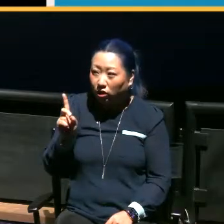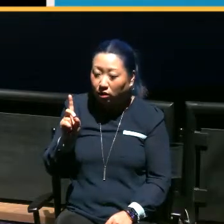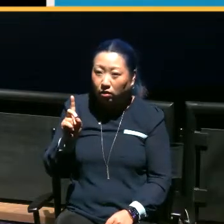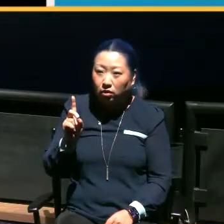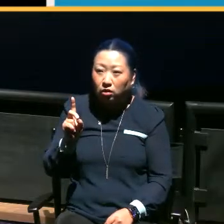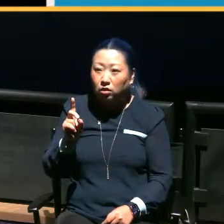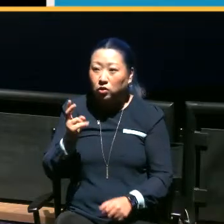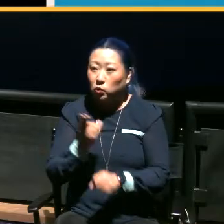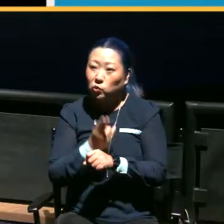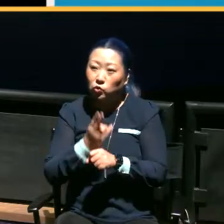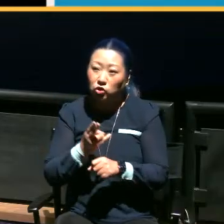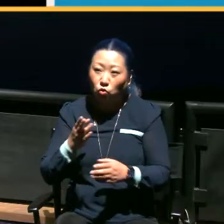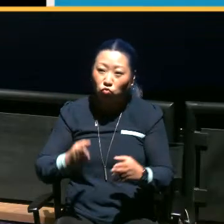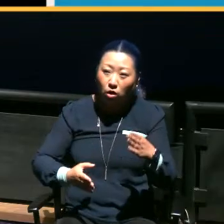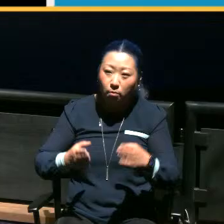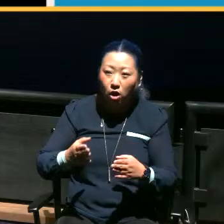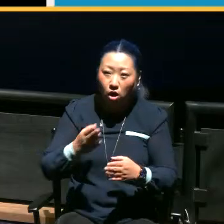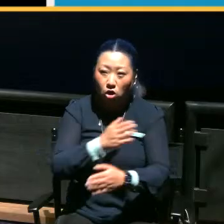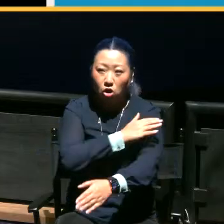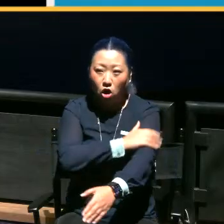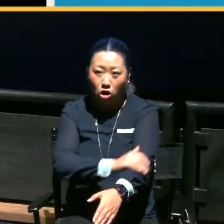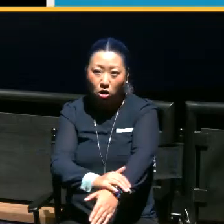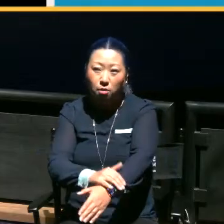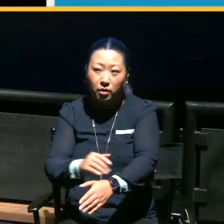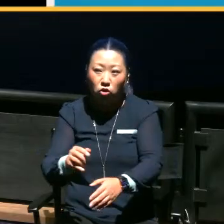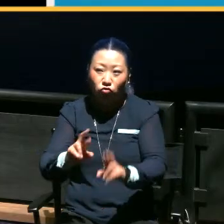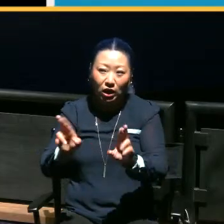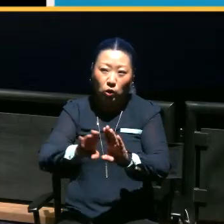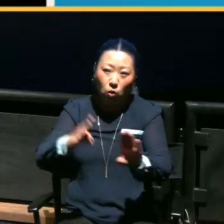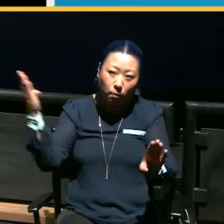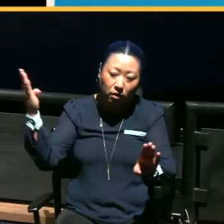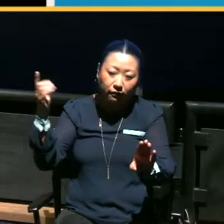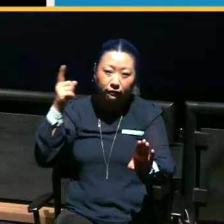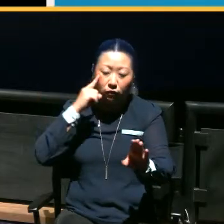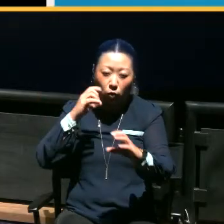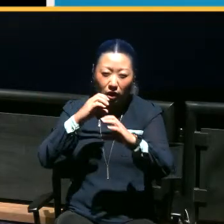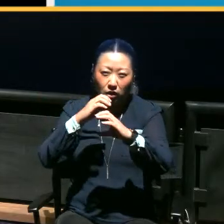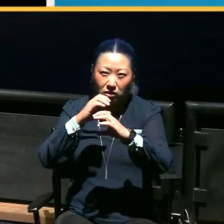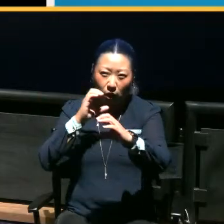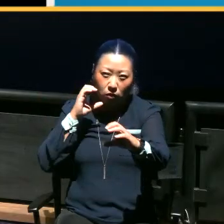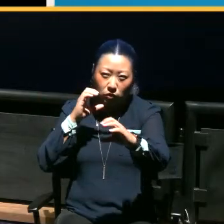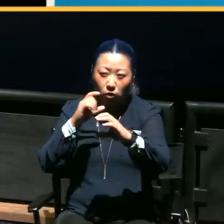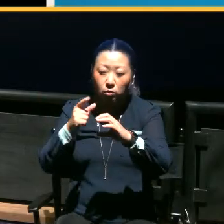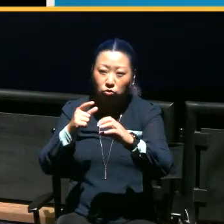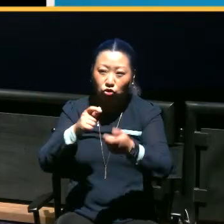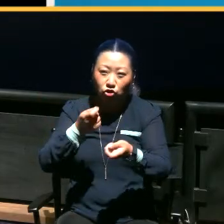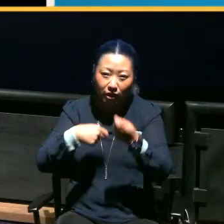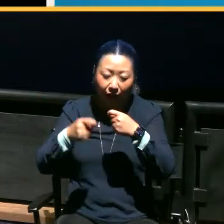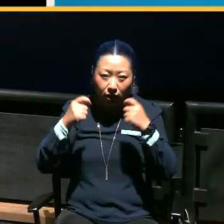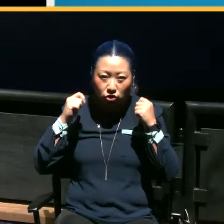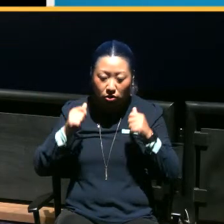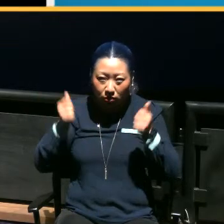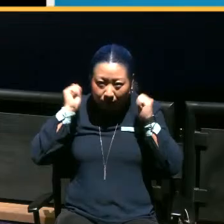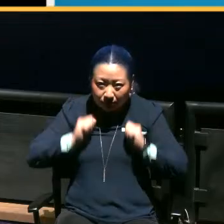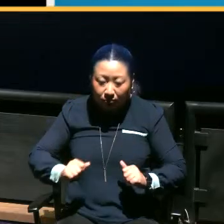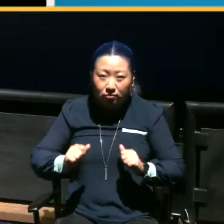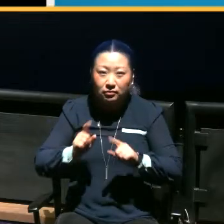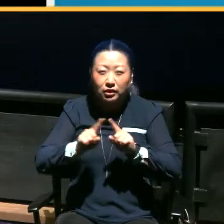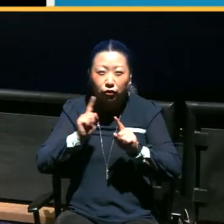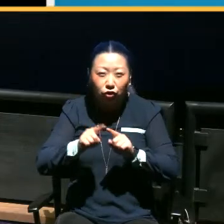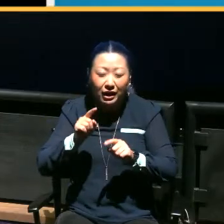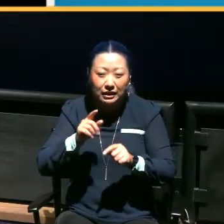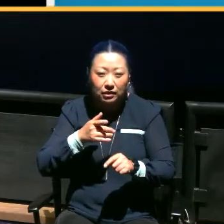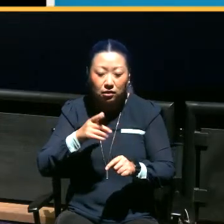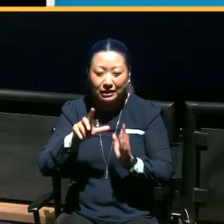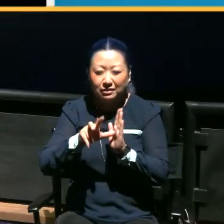robot arm, and we're going to open up the doors to the telescope to do a change out of the RSUs, the rate sensor units, inside